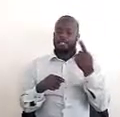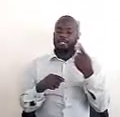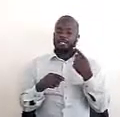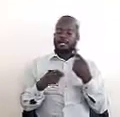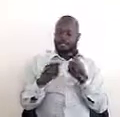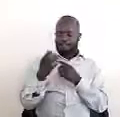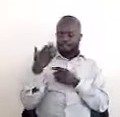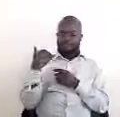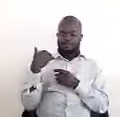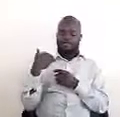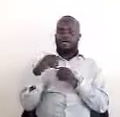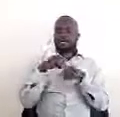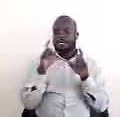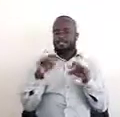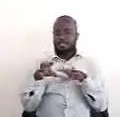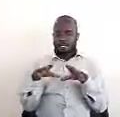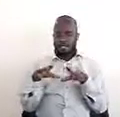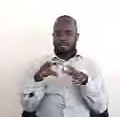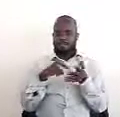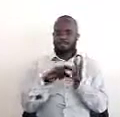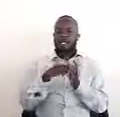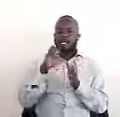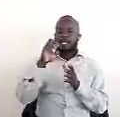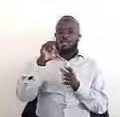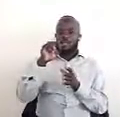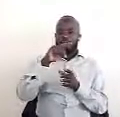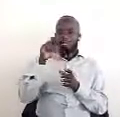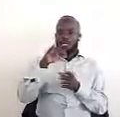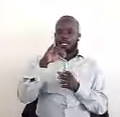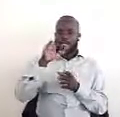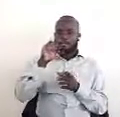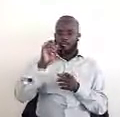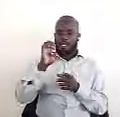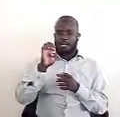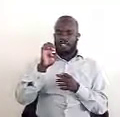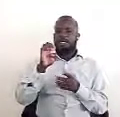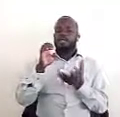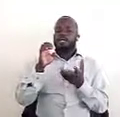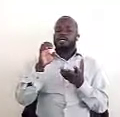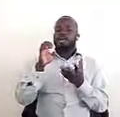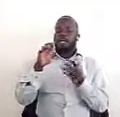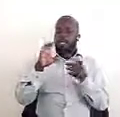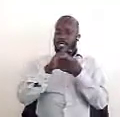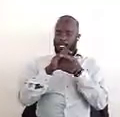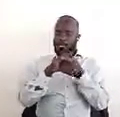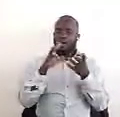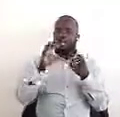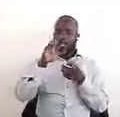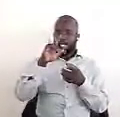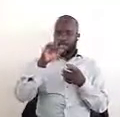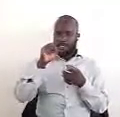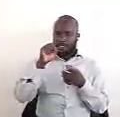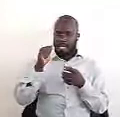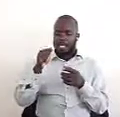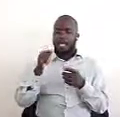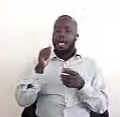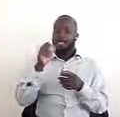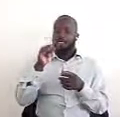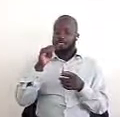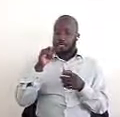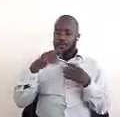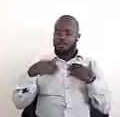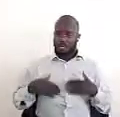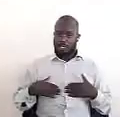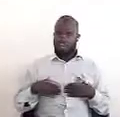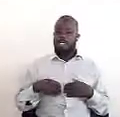initial screening test is performed, called an enzyme-linked immunosorbent assay or ELISA antibody test. And